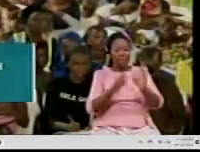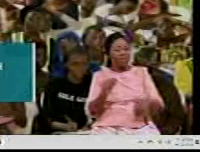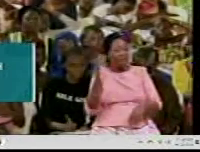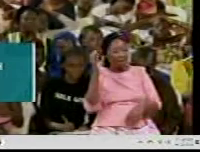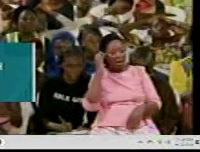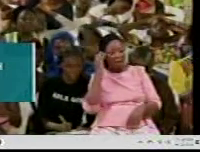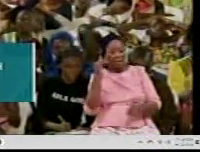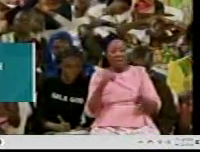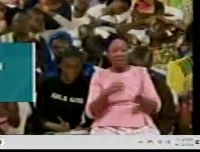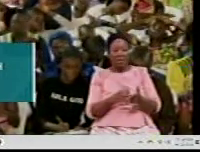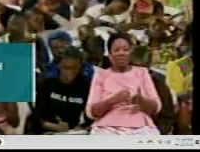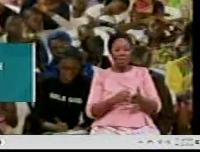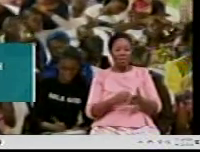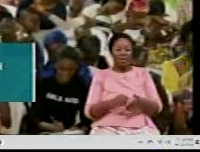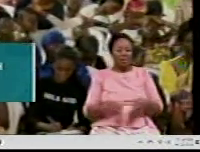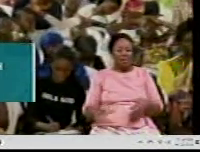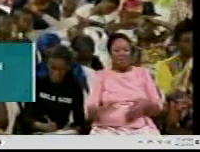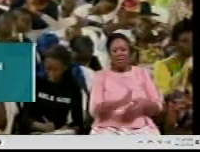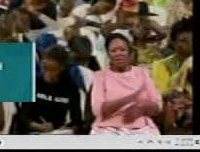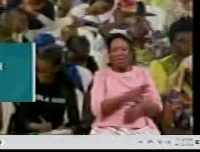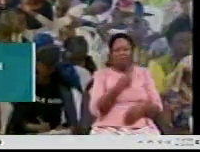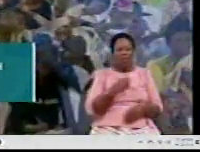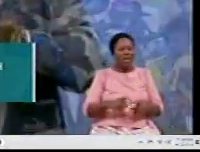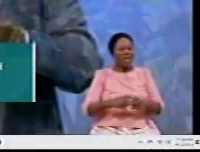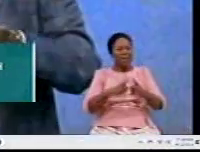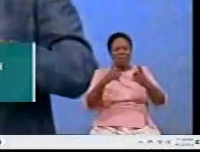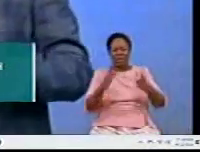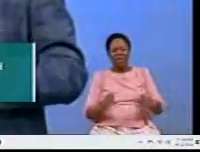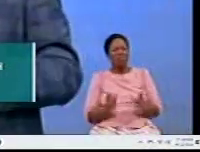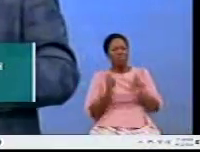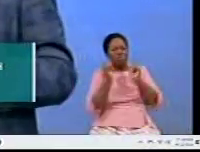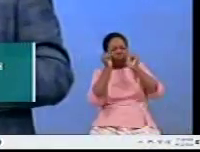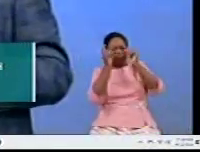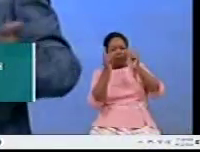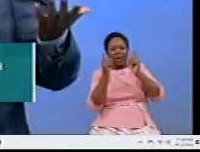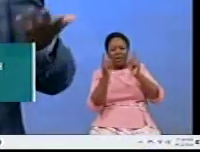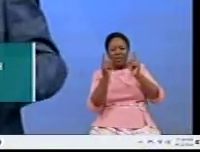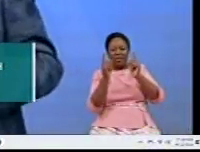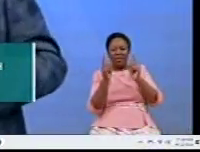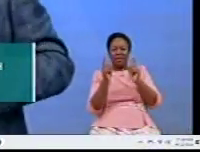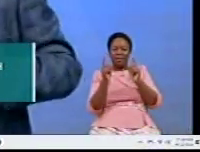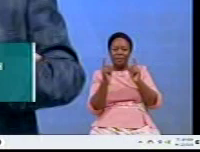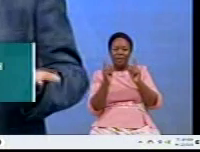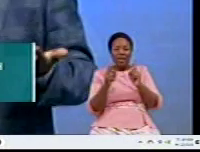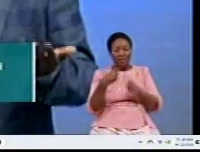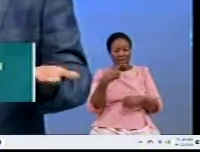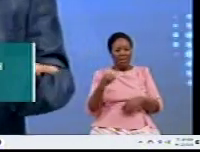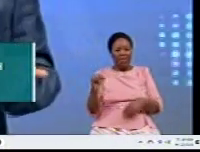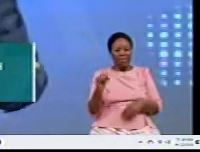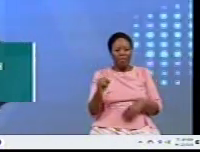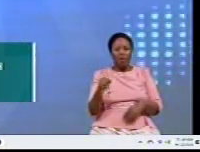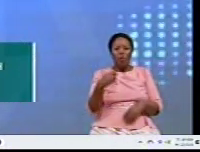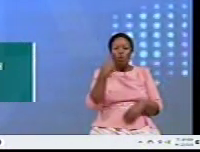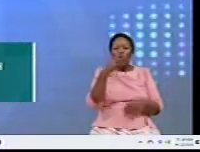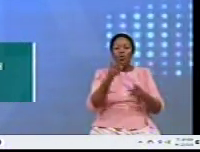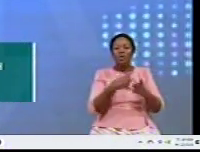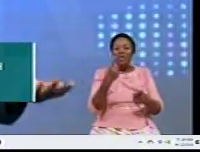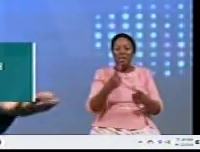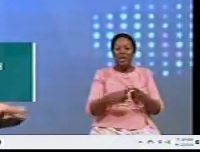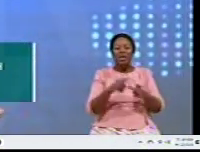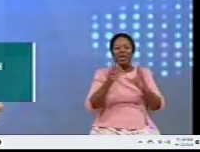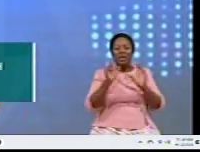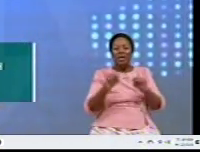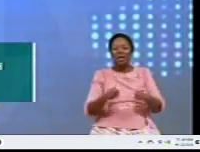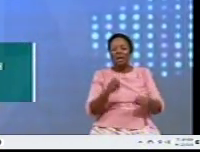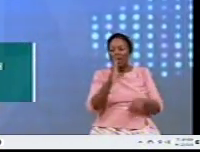it, they were exceedingly amazed and surprised, saying, "Who then can